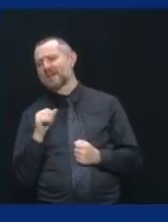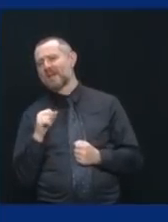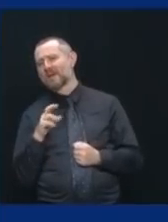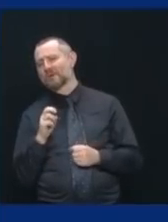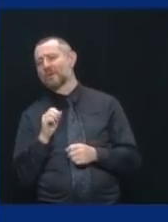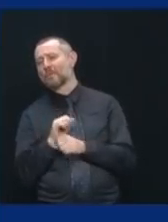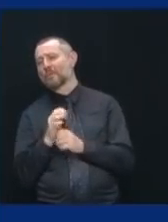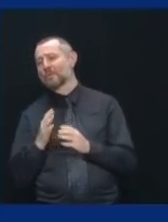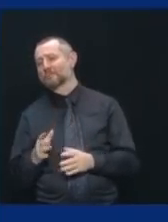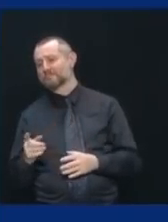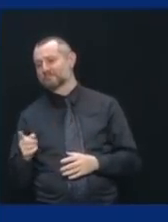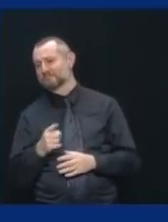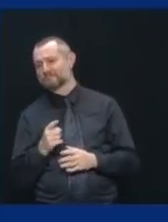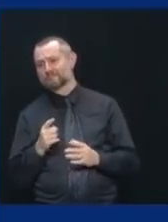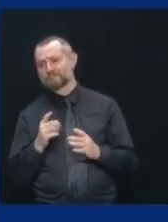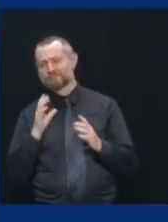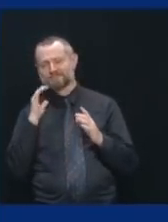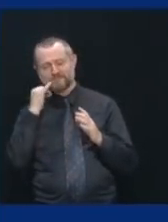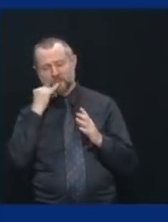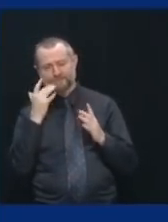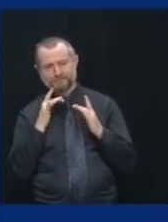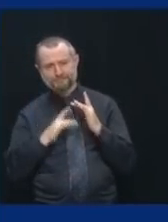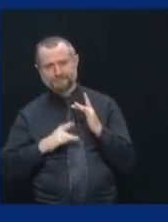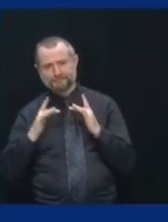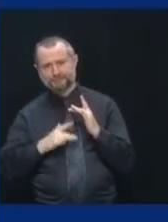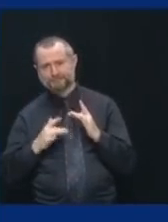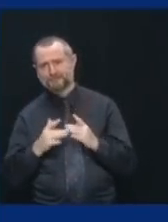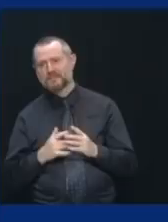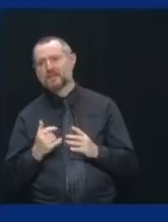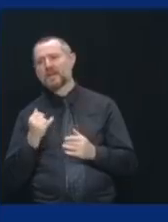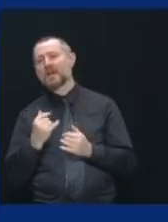is a final week for hospitals to get their healthcare workers